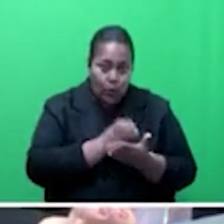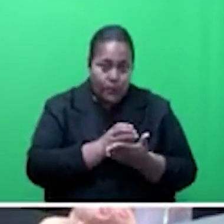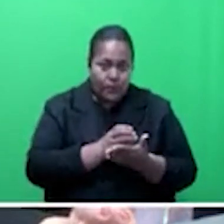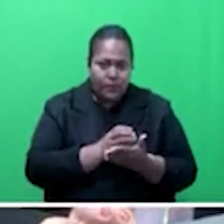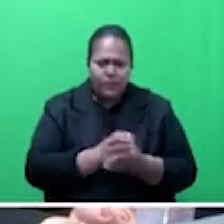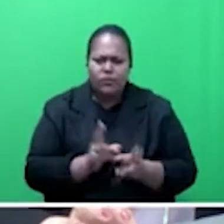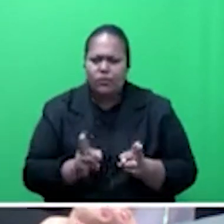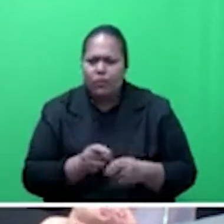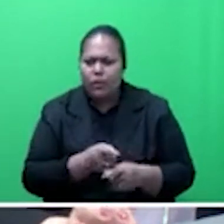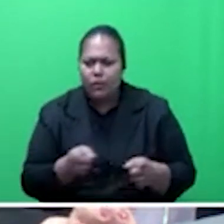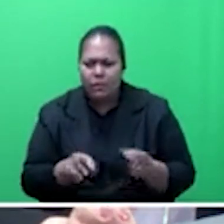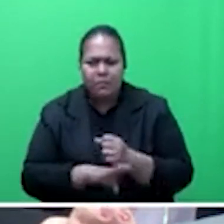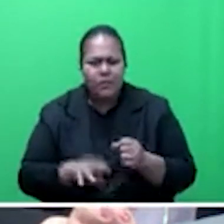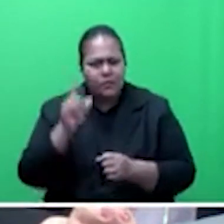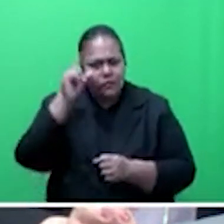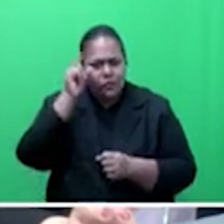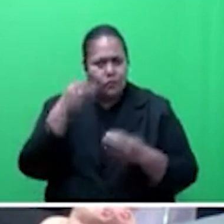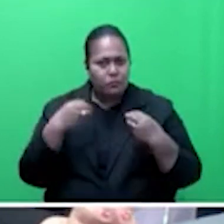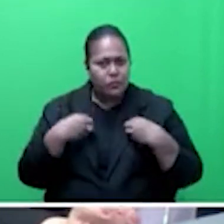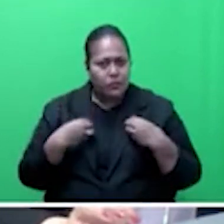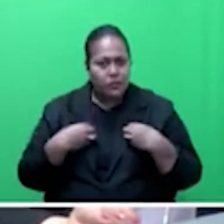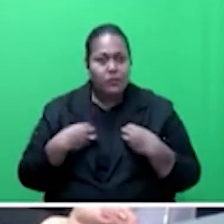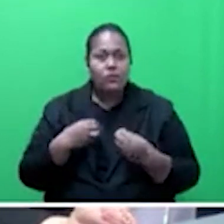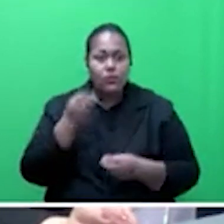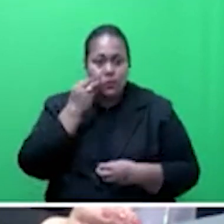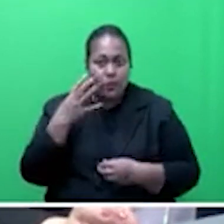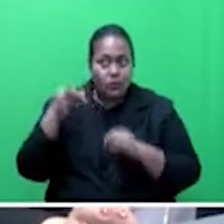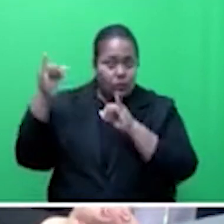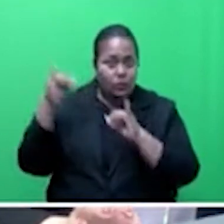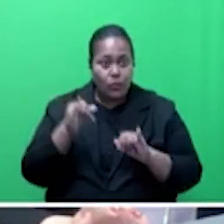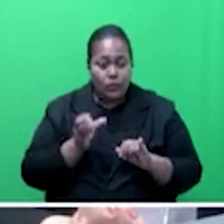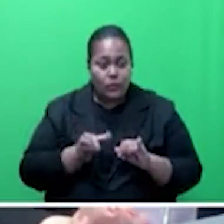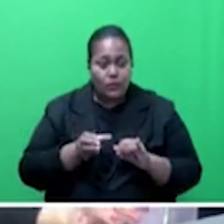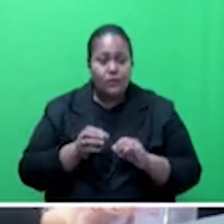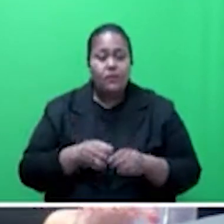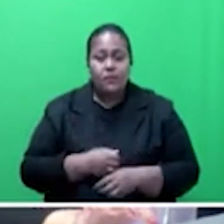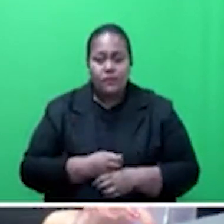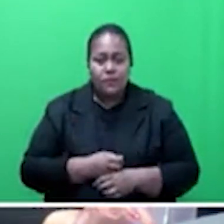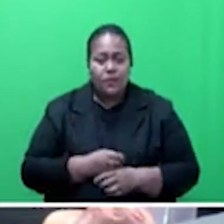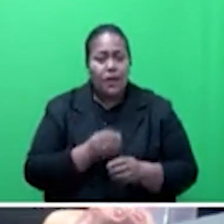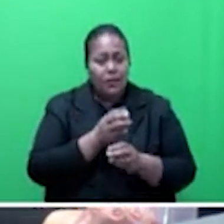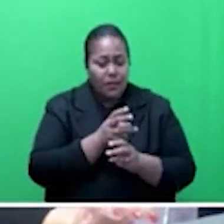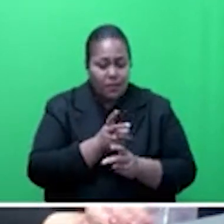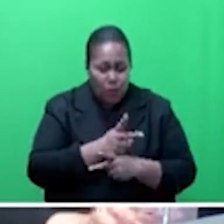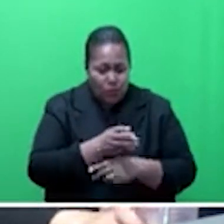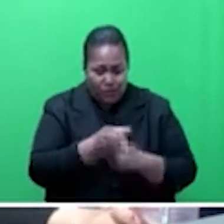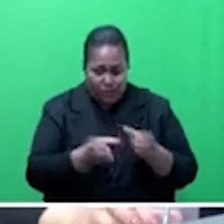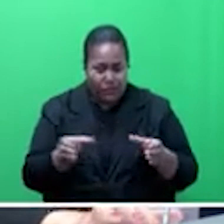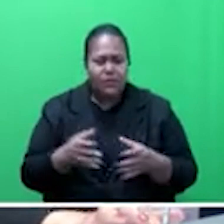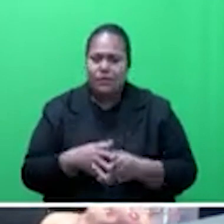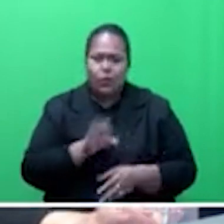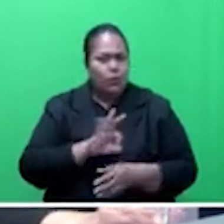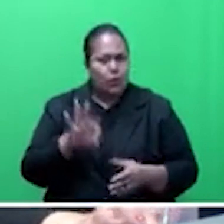Fijians, retailers, wholesalers, importers, manufacturers don't get confused by any